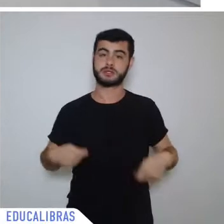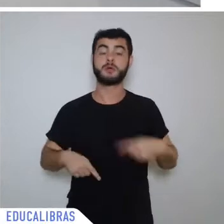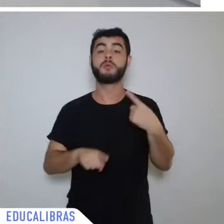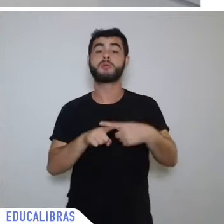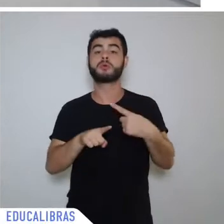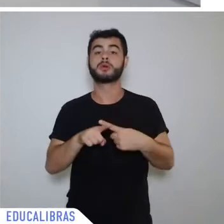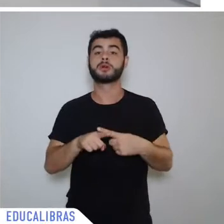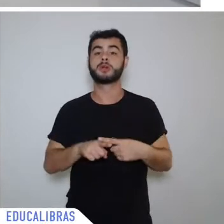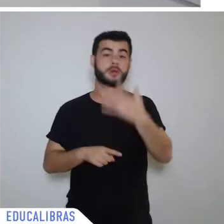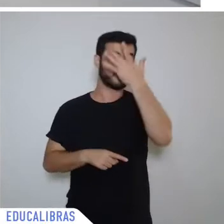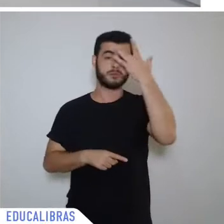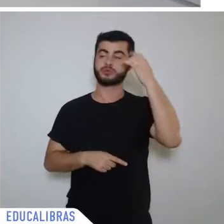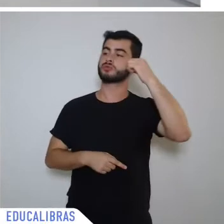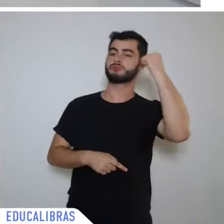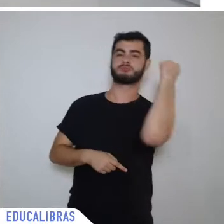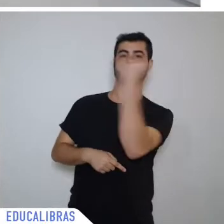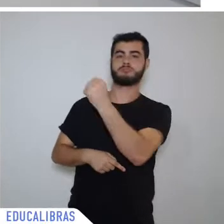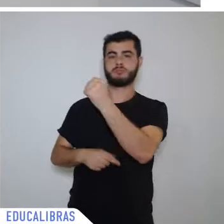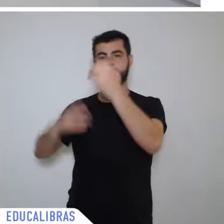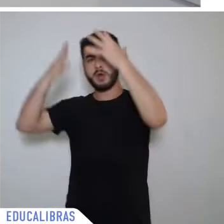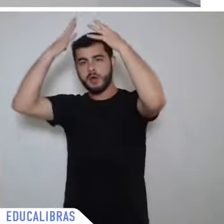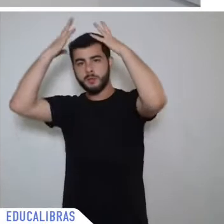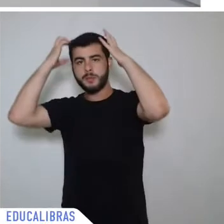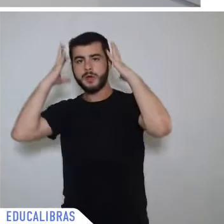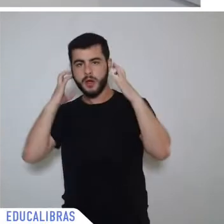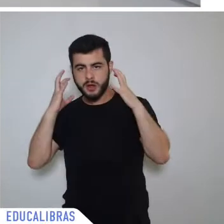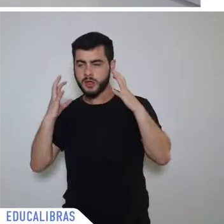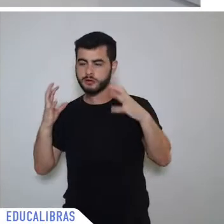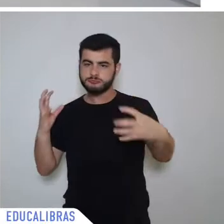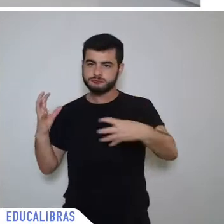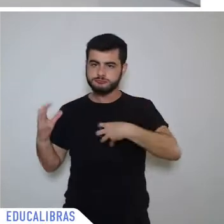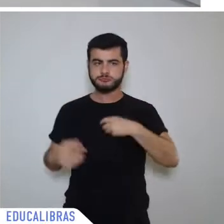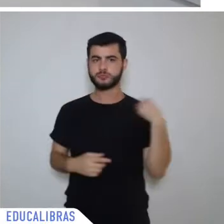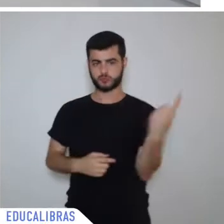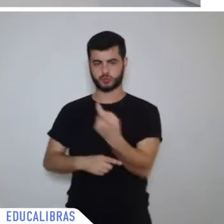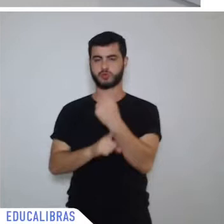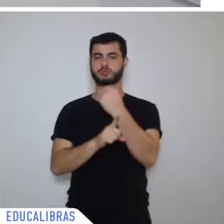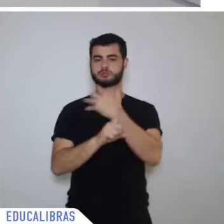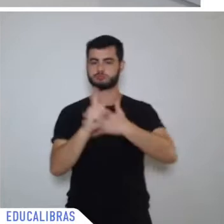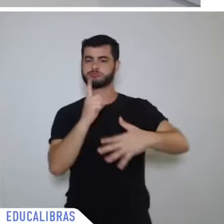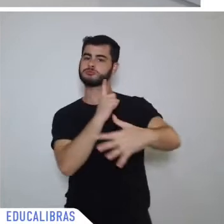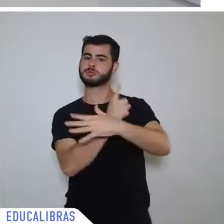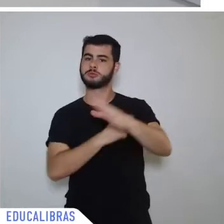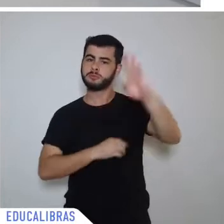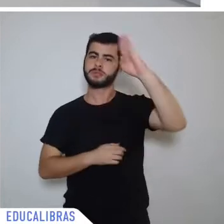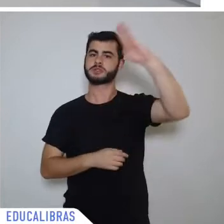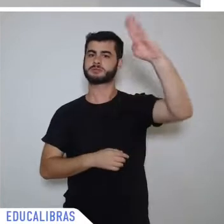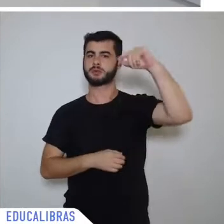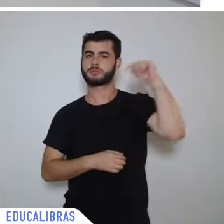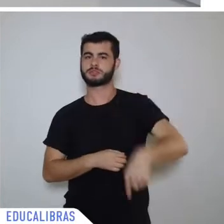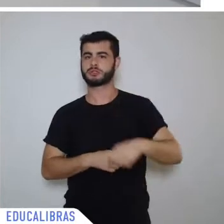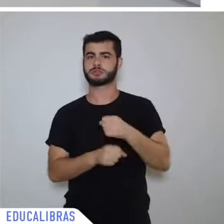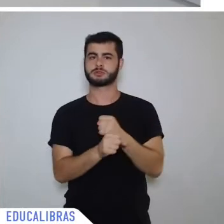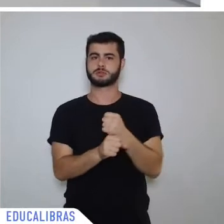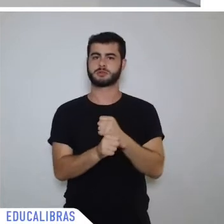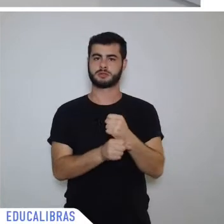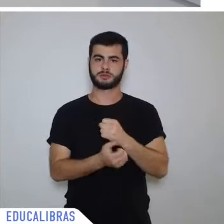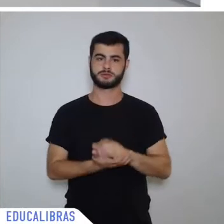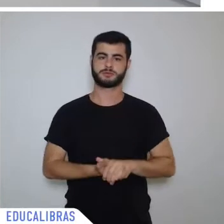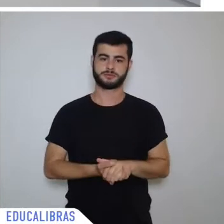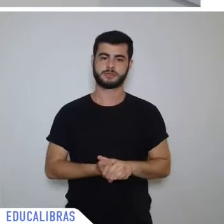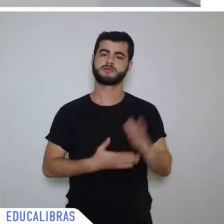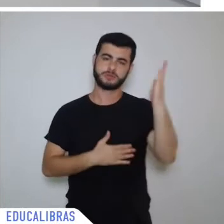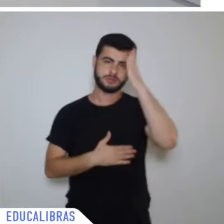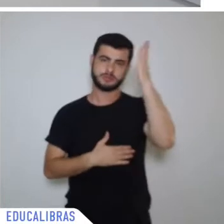The murder of Marielle Franco has put a demand to a response